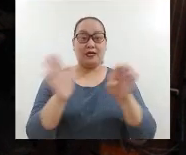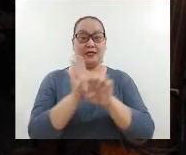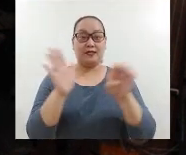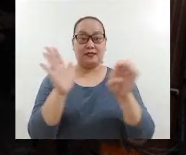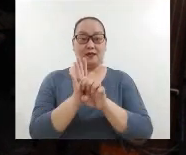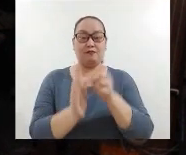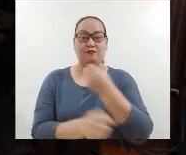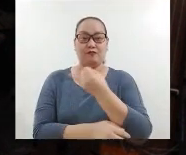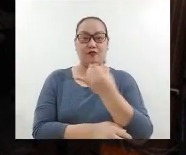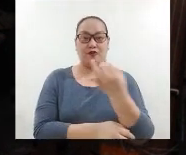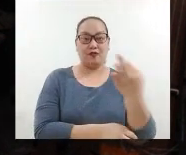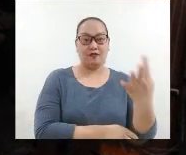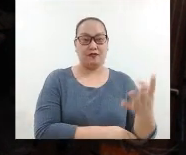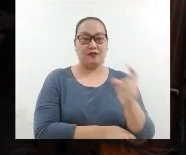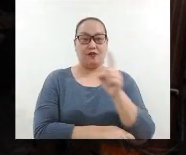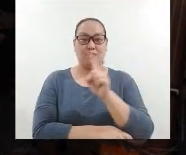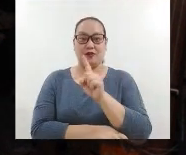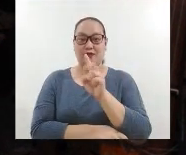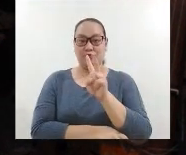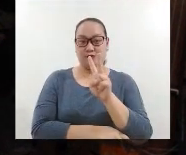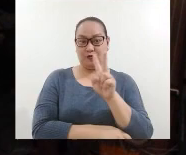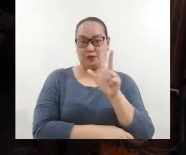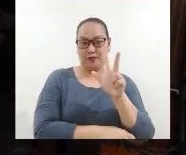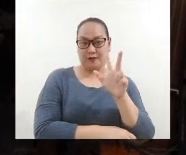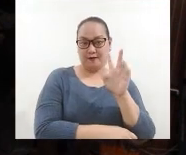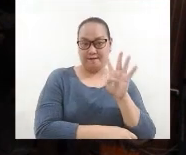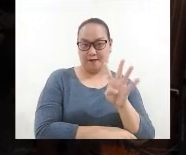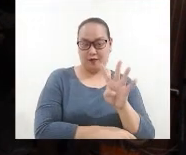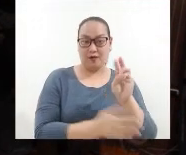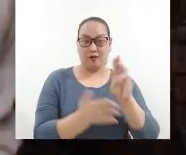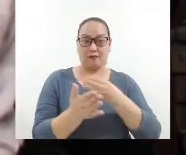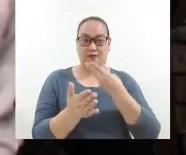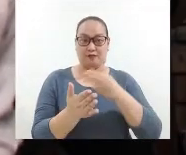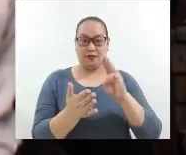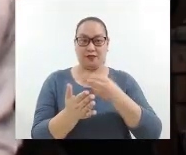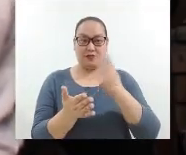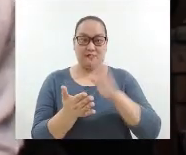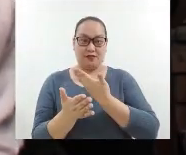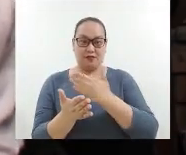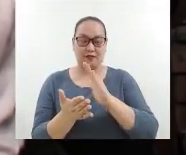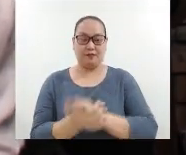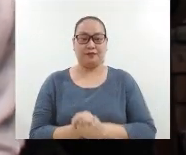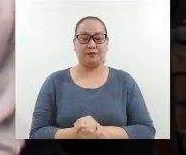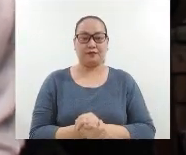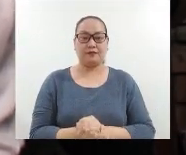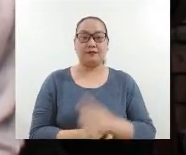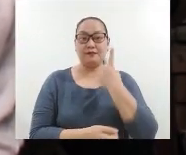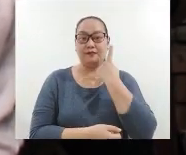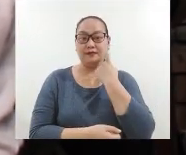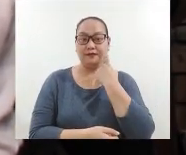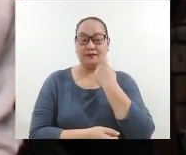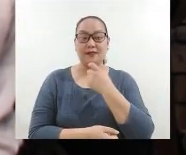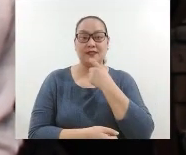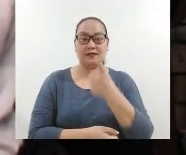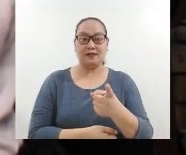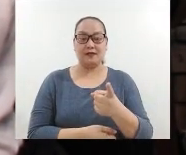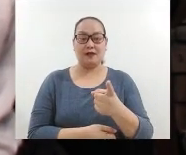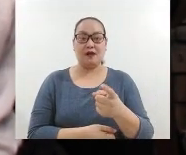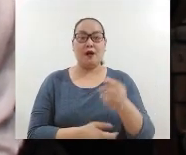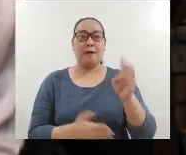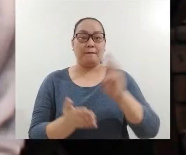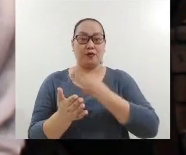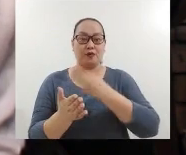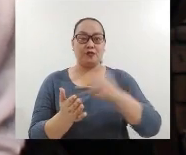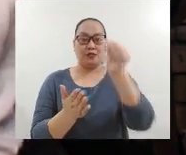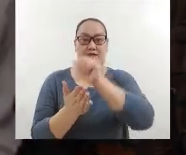1, 2, example of counting within a musical piece. A while back, I said that music is an art. Ito ay